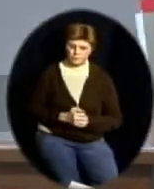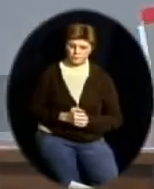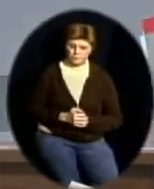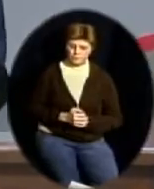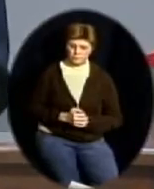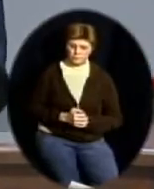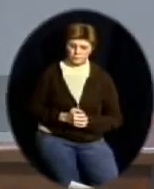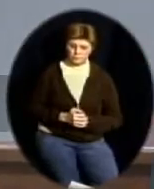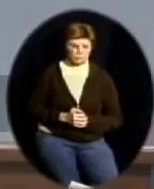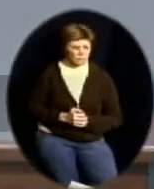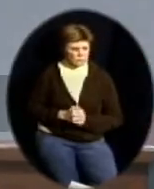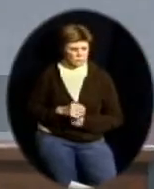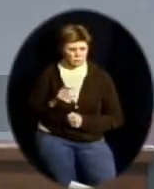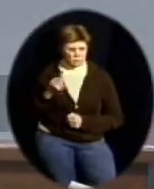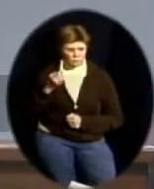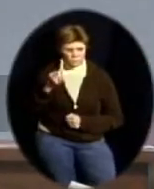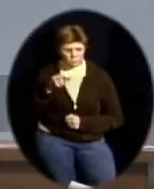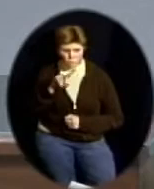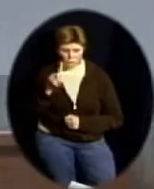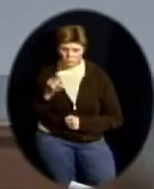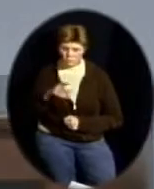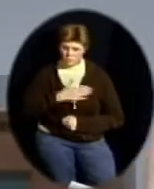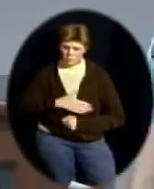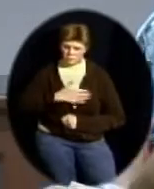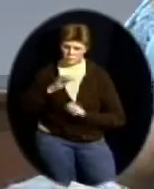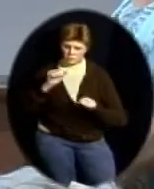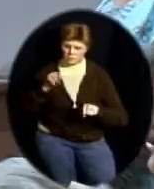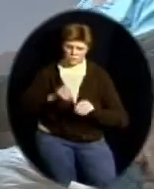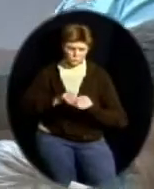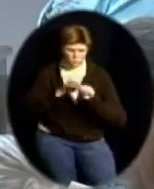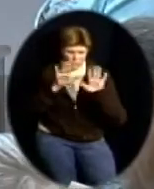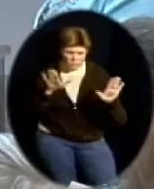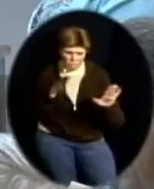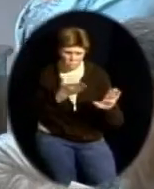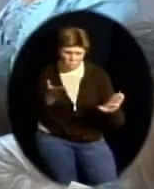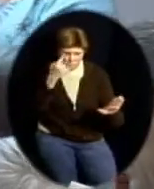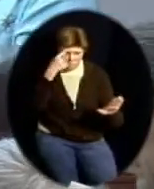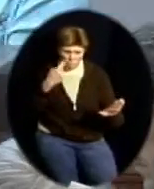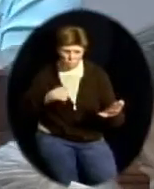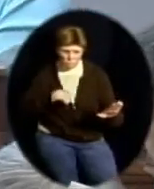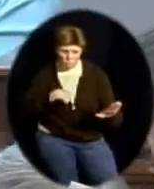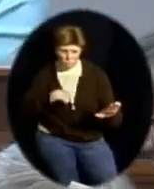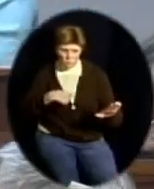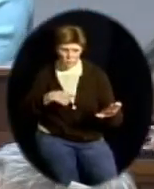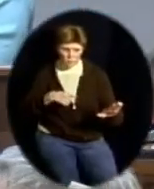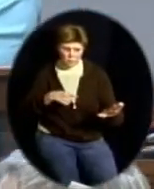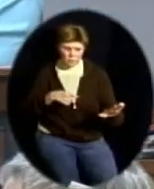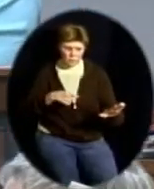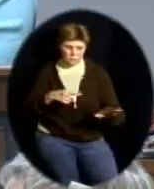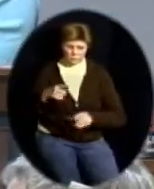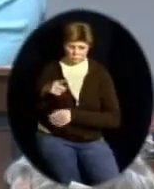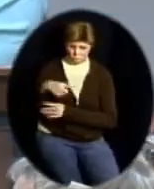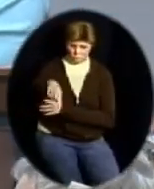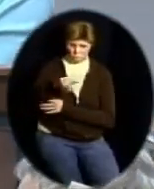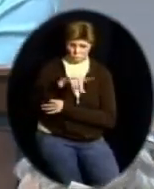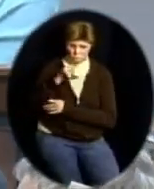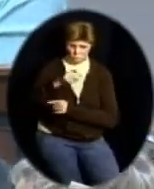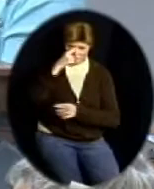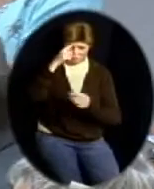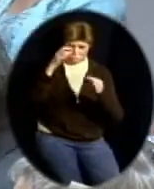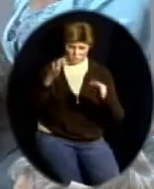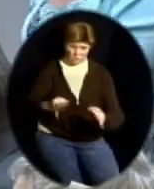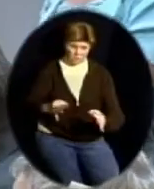Can you clarify what a periodic basis is, just out of my own curiosity? That will be up to you, yet to be determined.